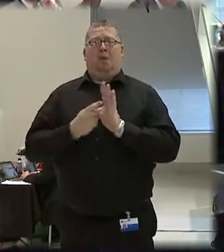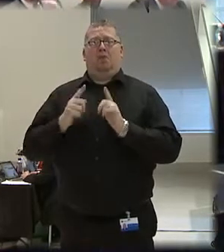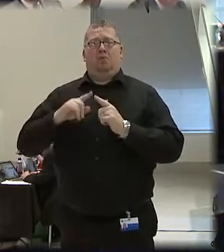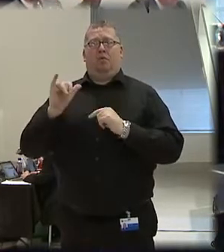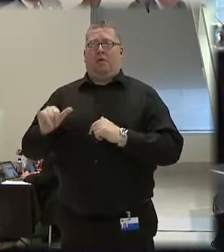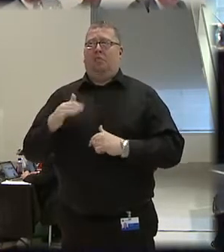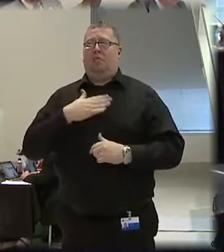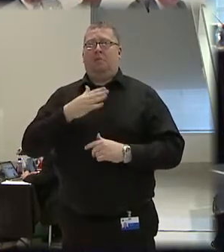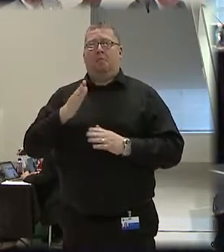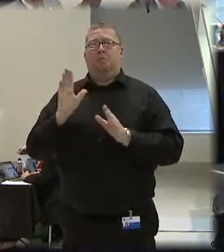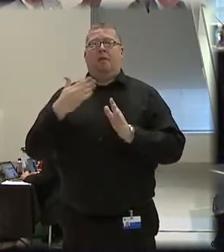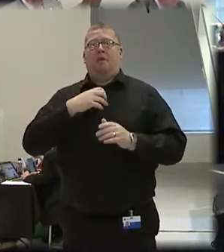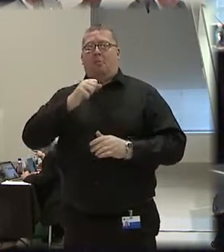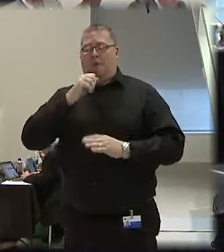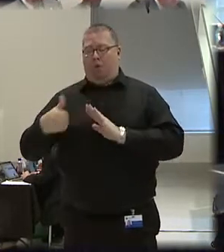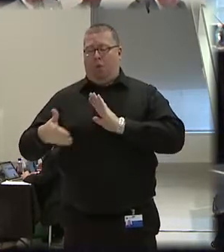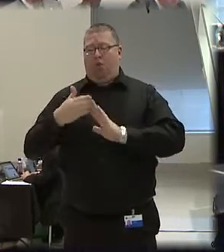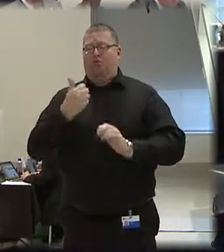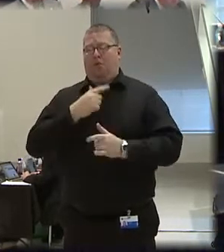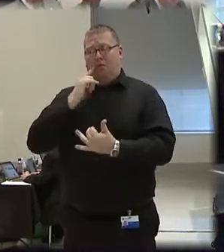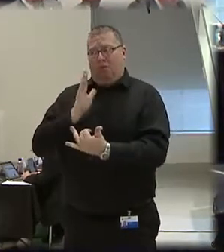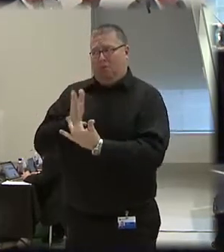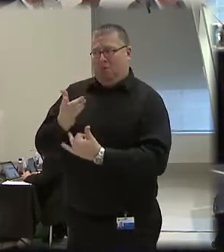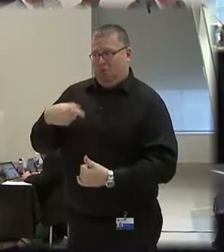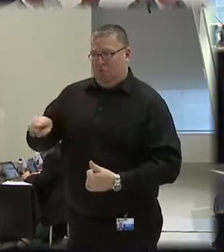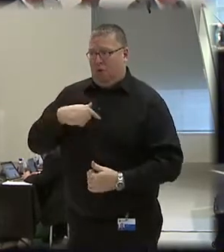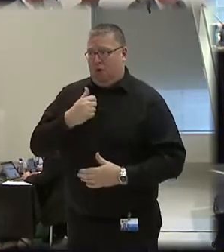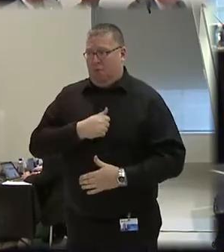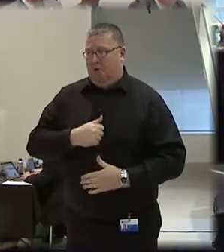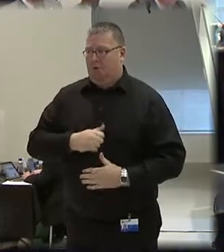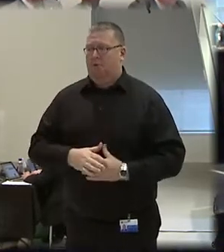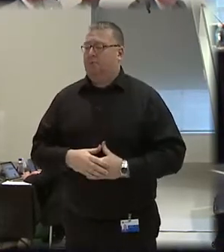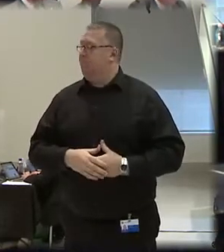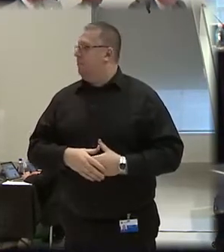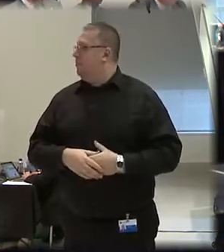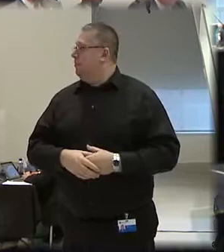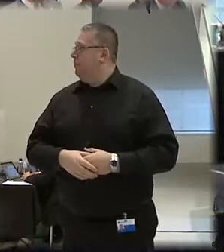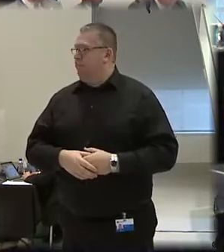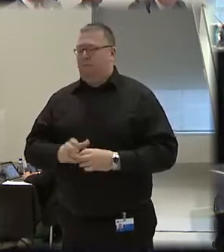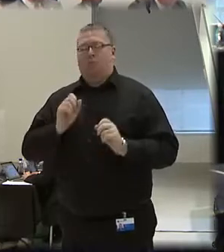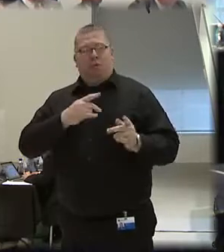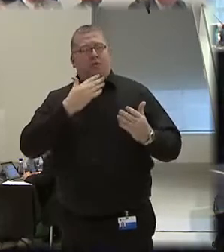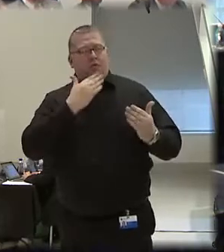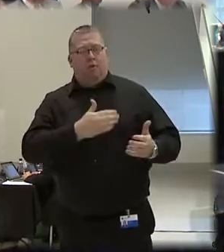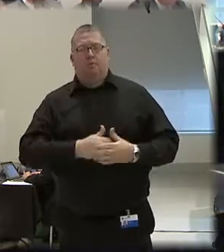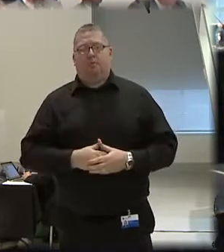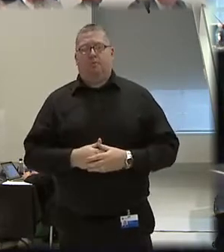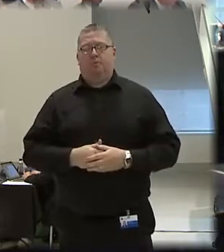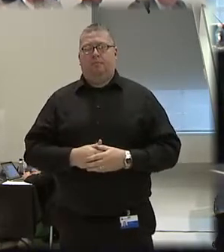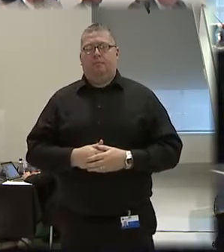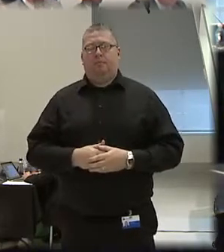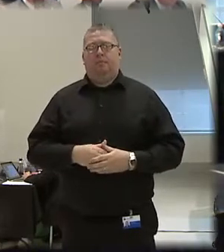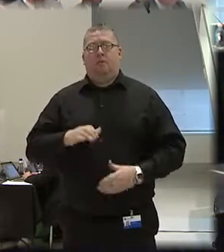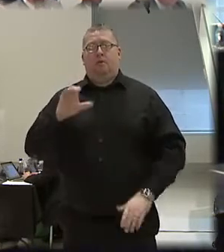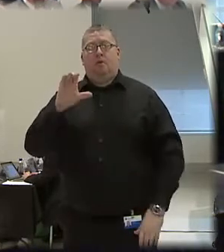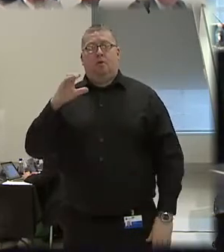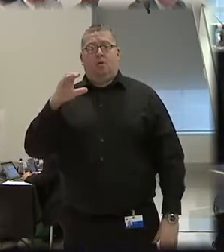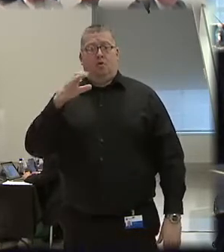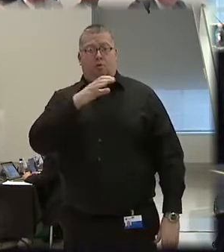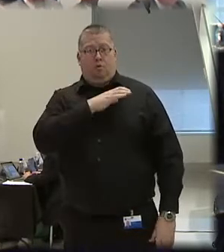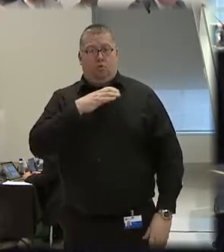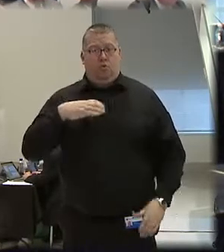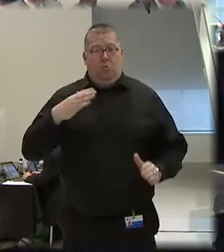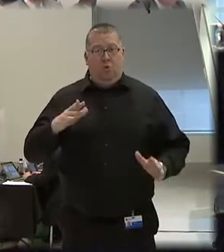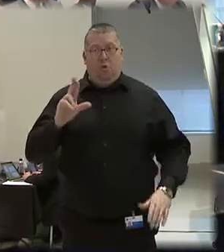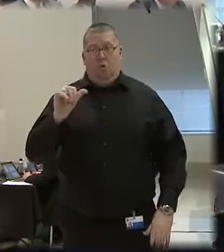bring the mics closer. Sorry for the interruption, Mr. McHale, but we sure we can hear you, sir. No problem, sir. Thank you. Commissioner Ramsey, Professor Robinson,